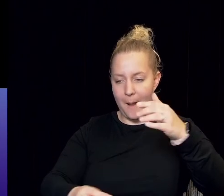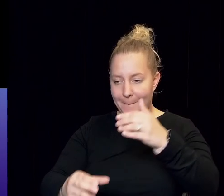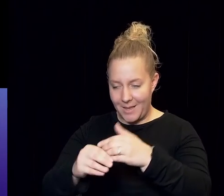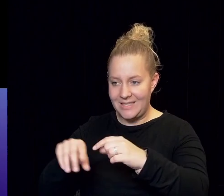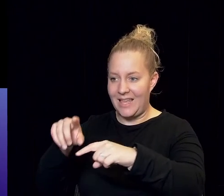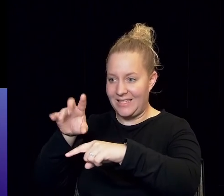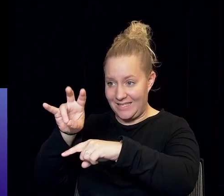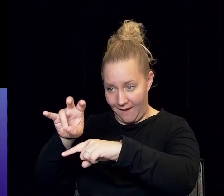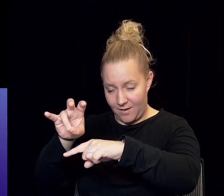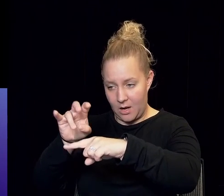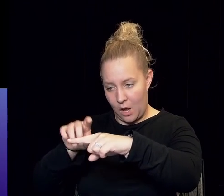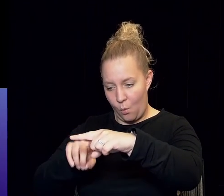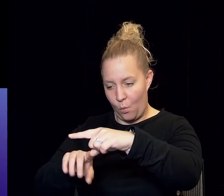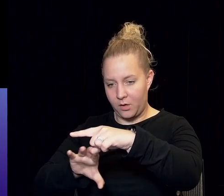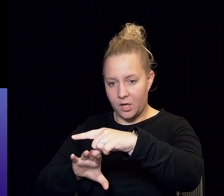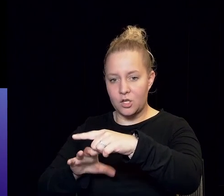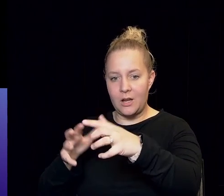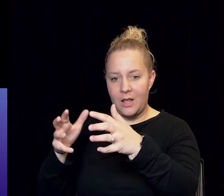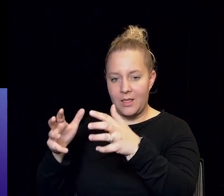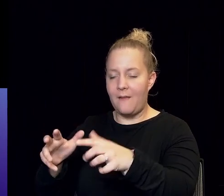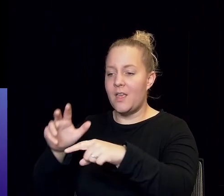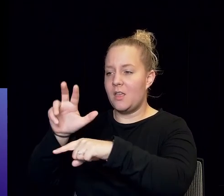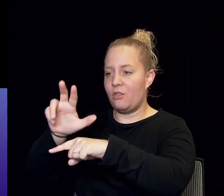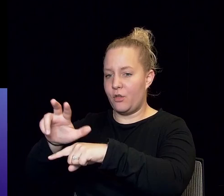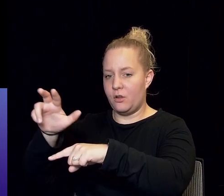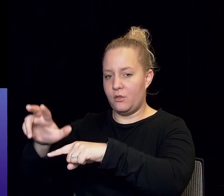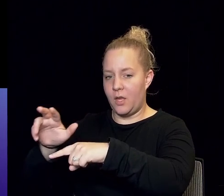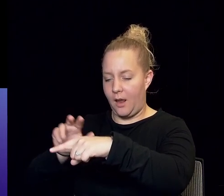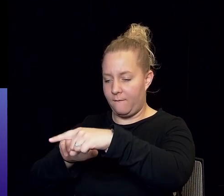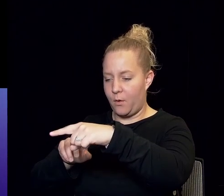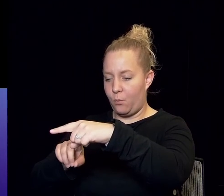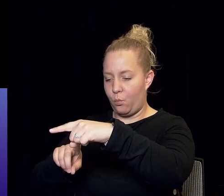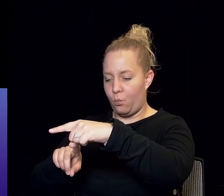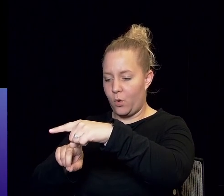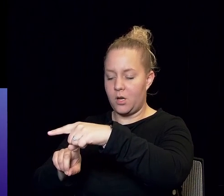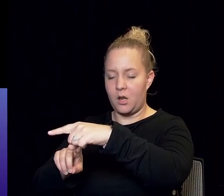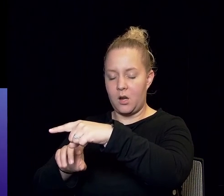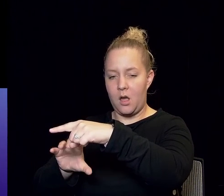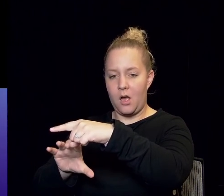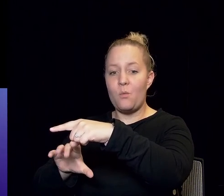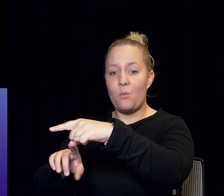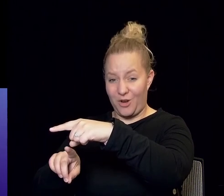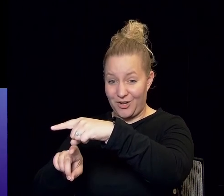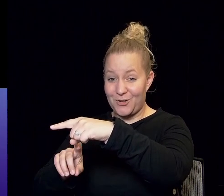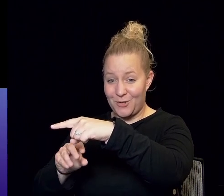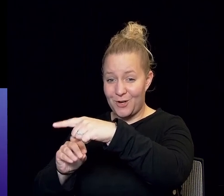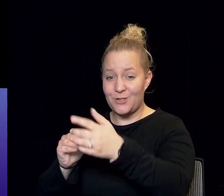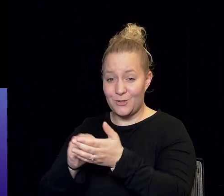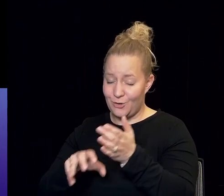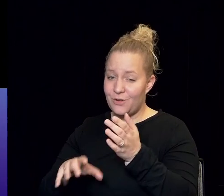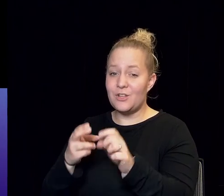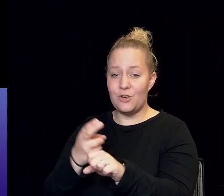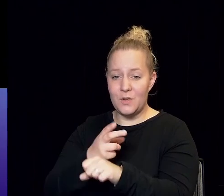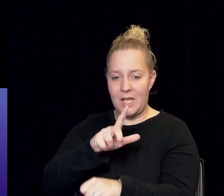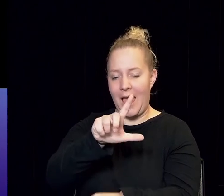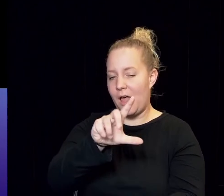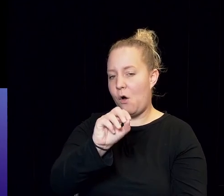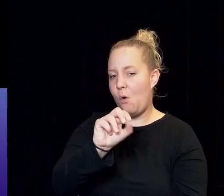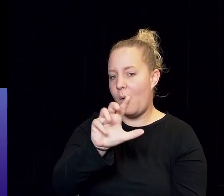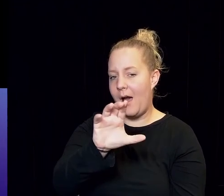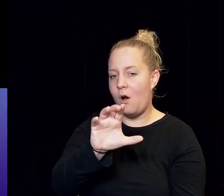over 100, leading you to 33 out of 100 students use either LOL or see you later when